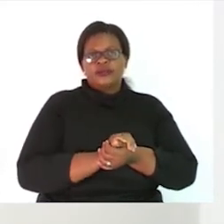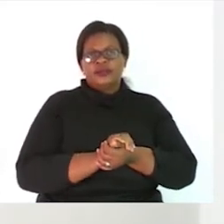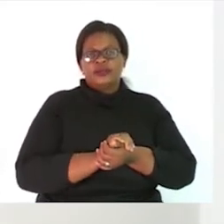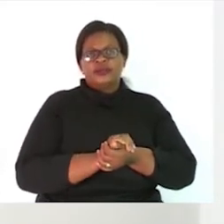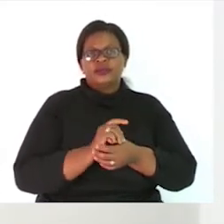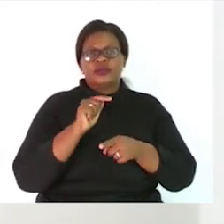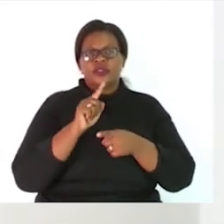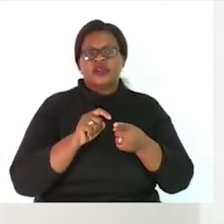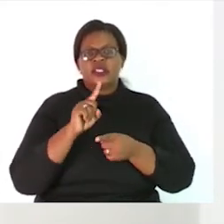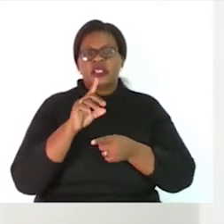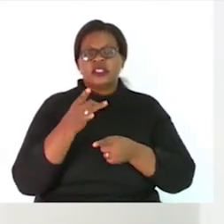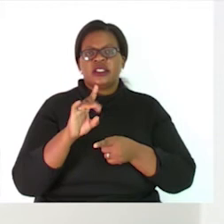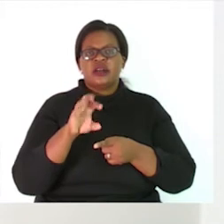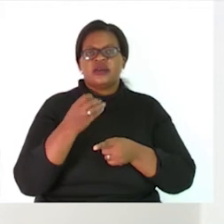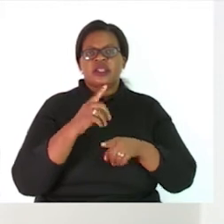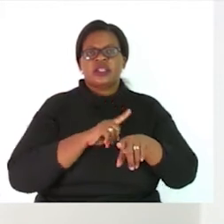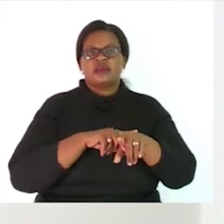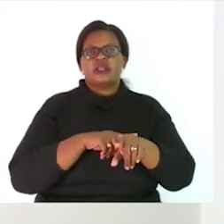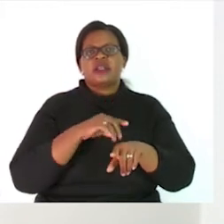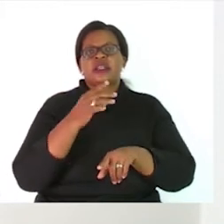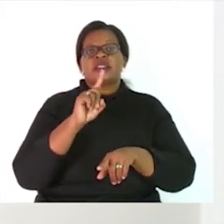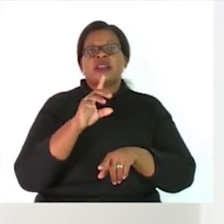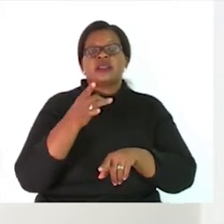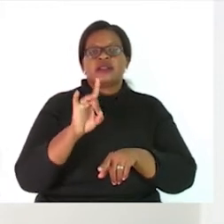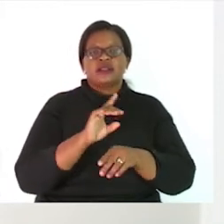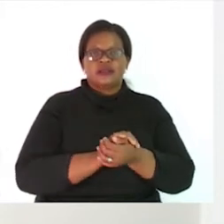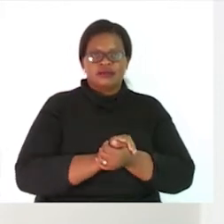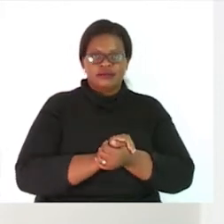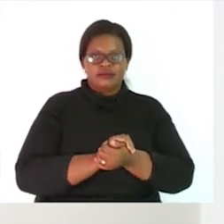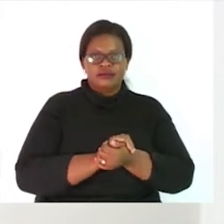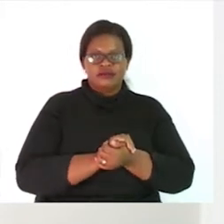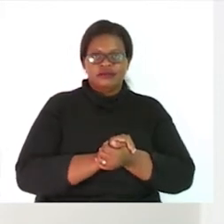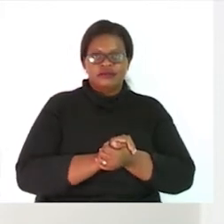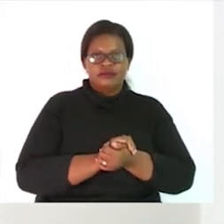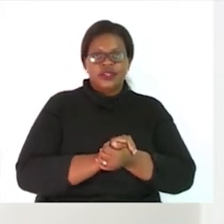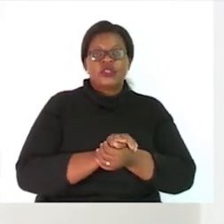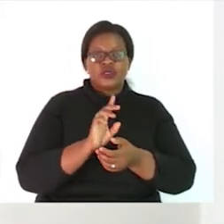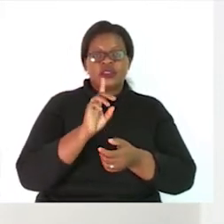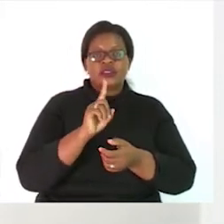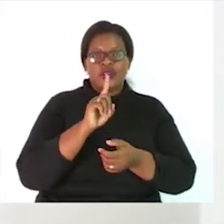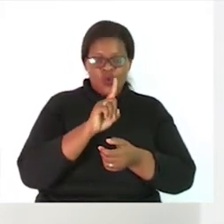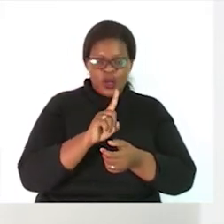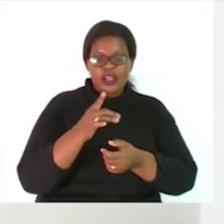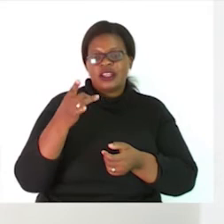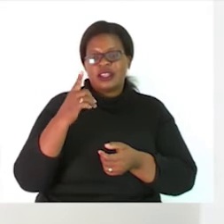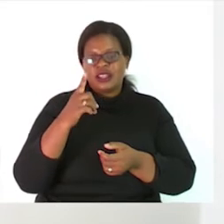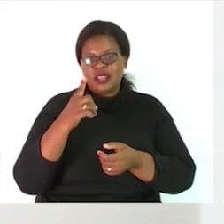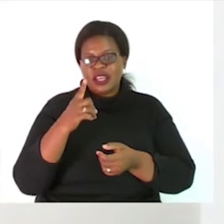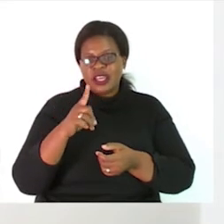into 18 how many times? 18 times. Okay, so 1 and 18 are both factors of